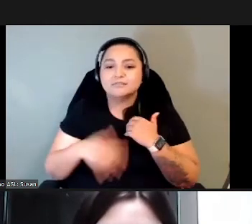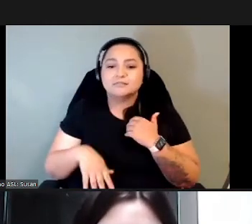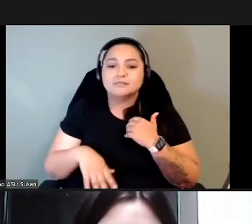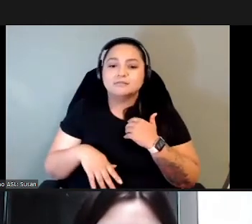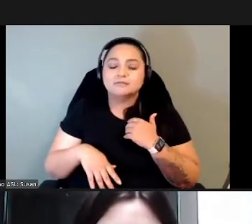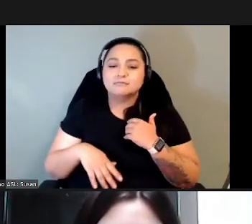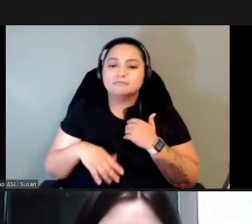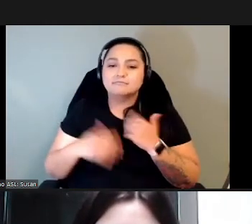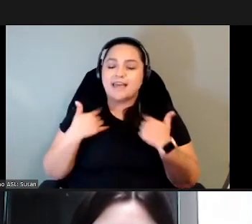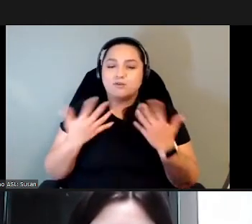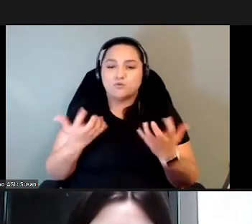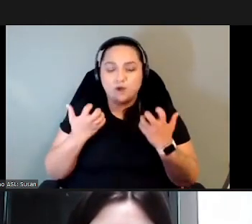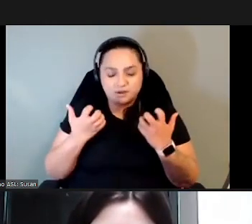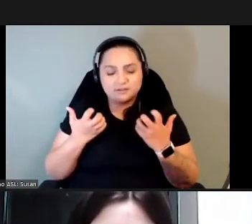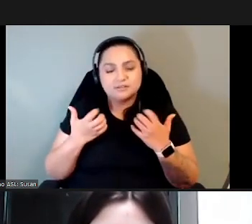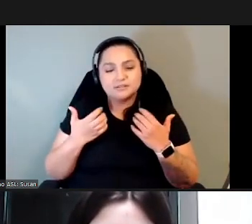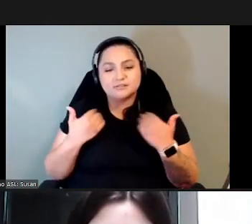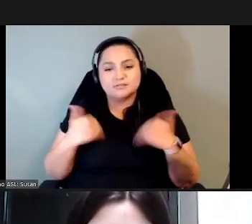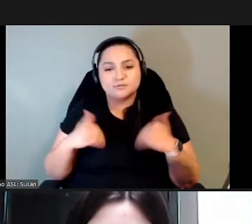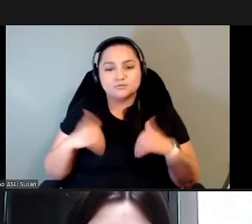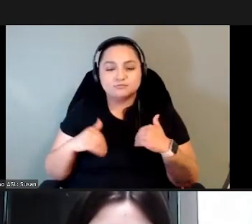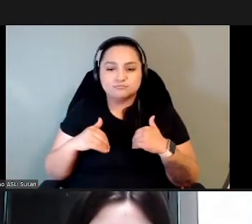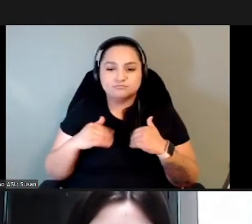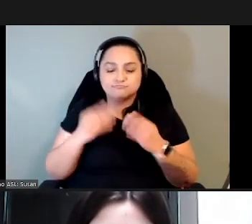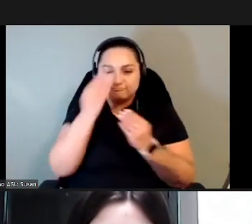I want to sit in how profound and meaningful it is.